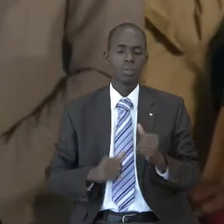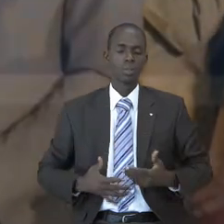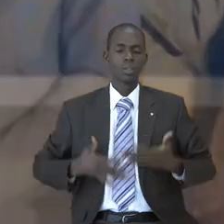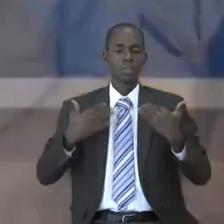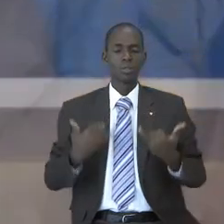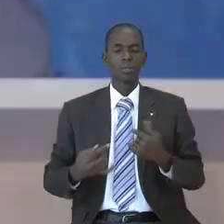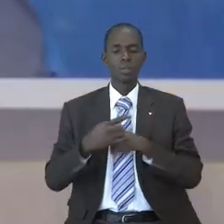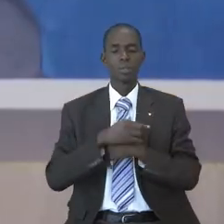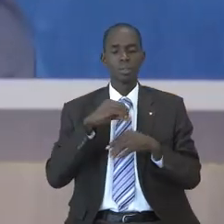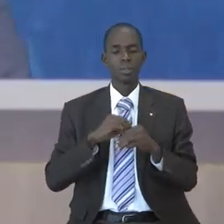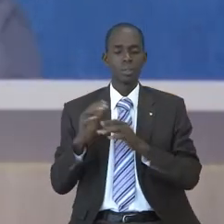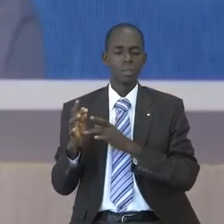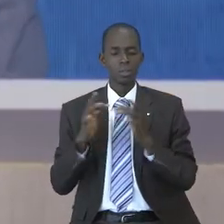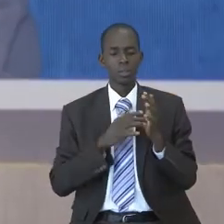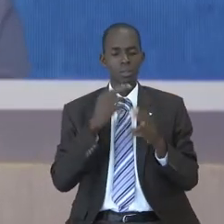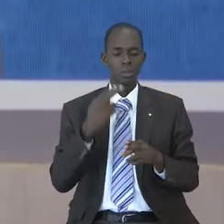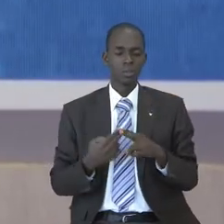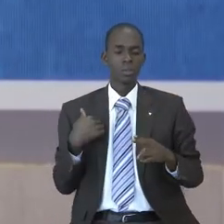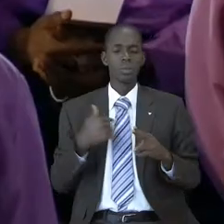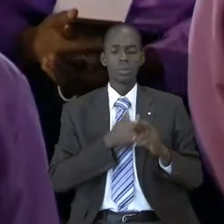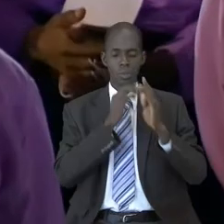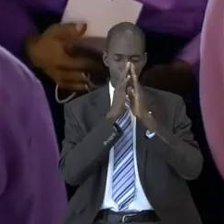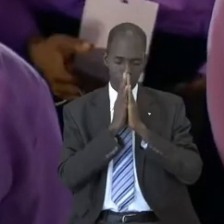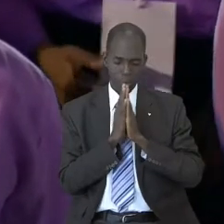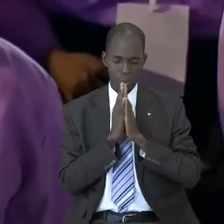In Jesus' name we pray.